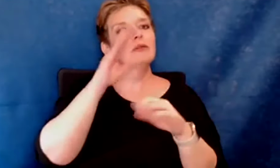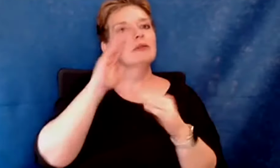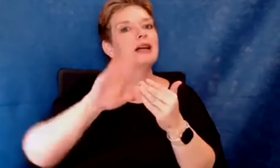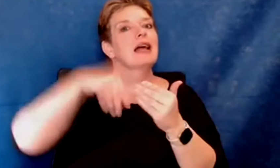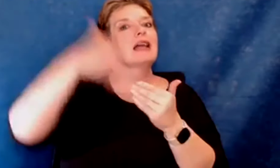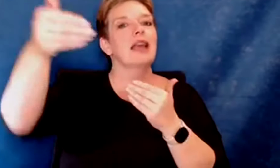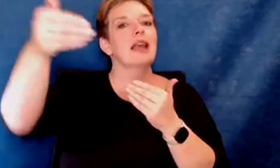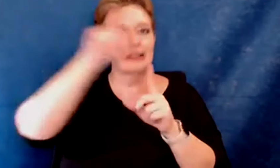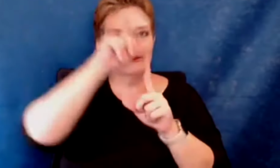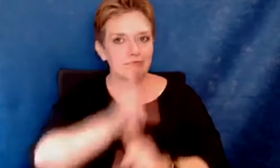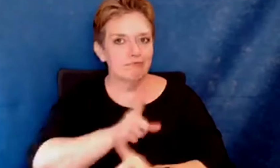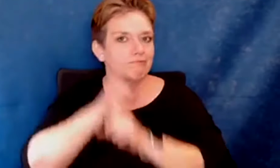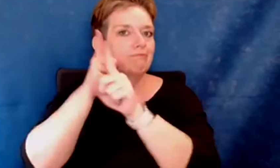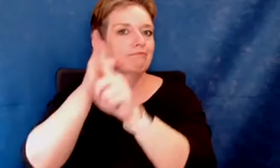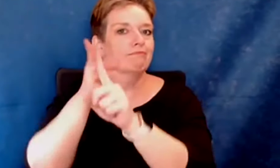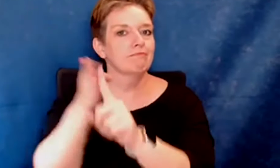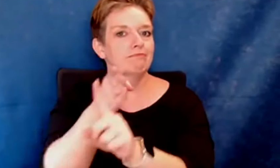heading?